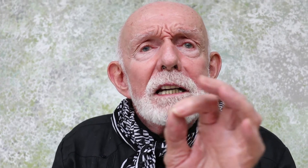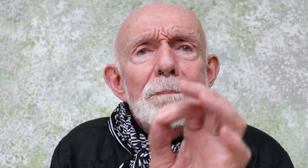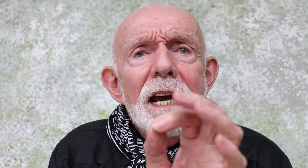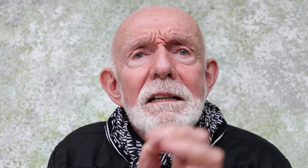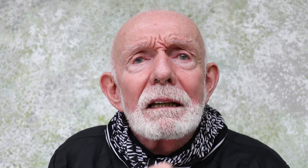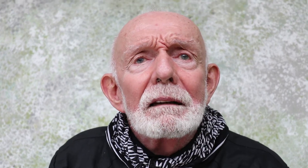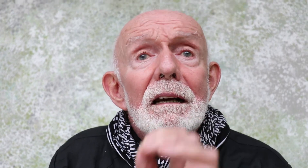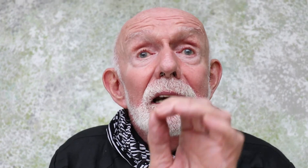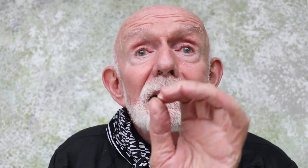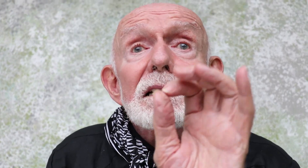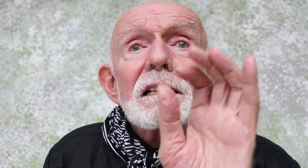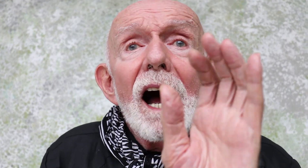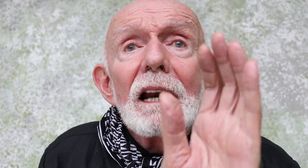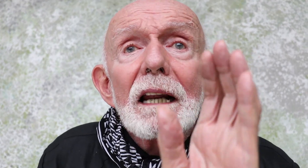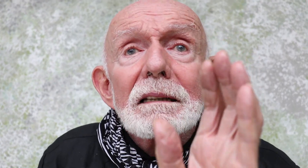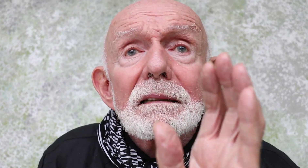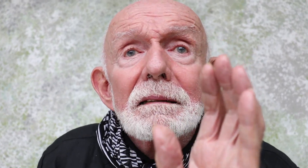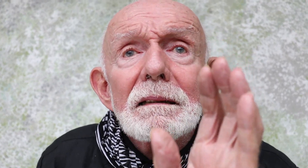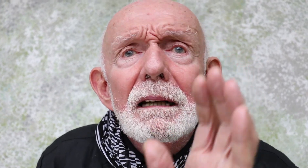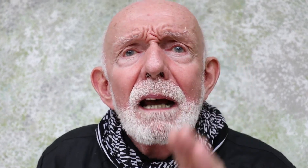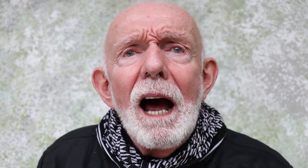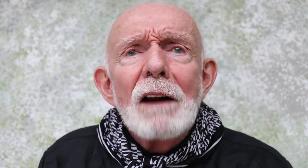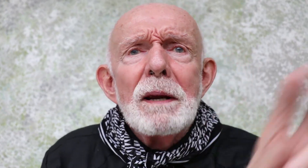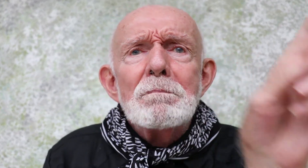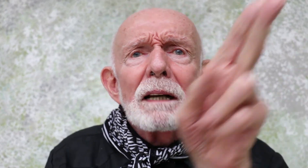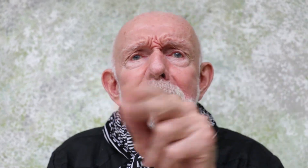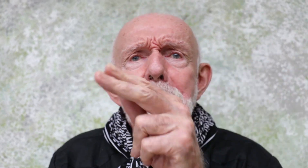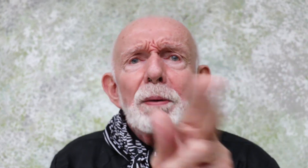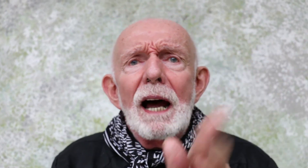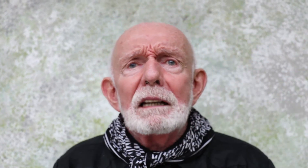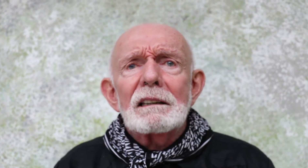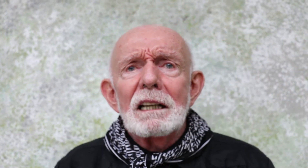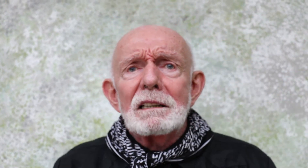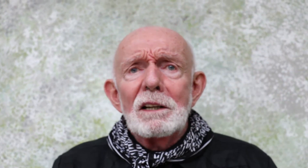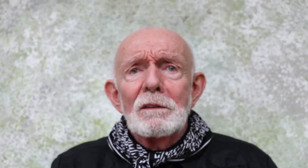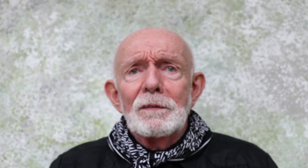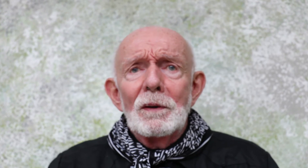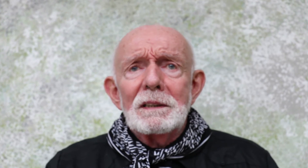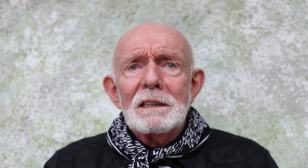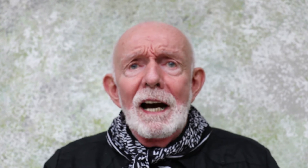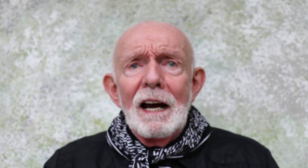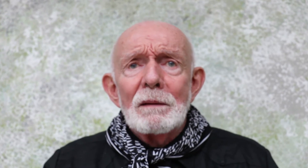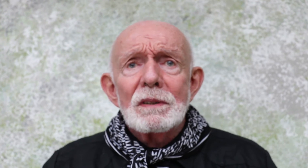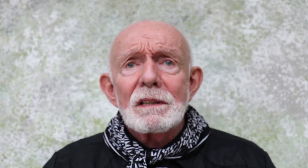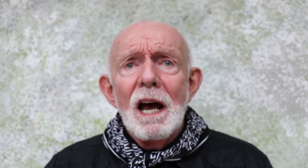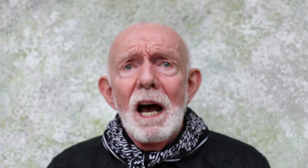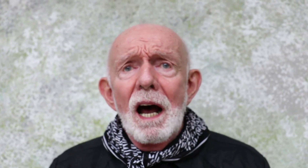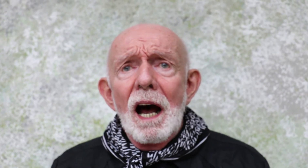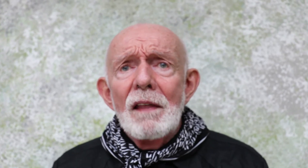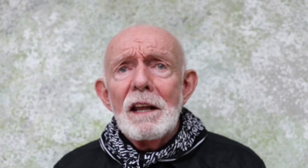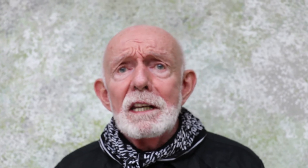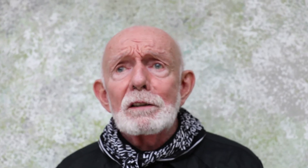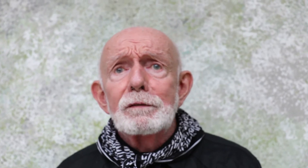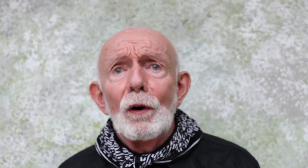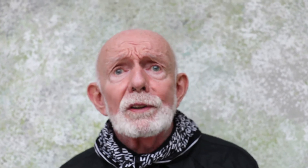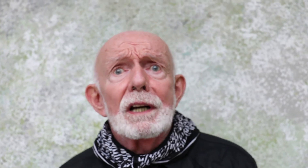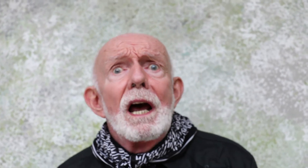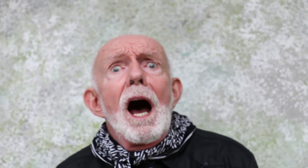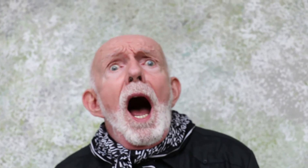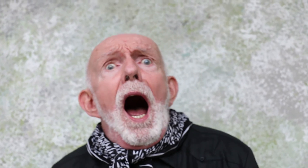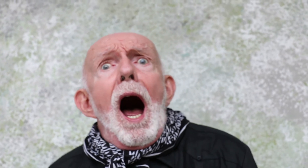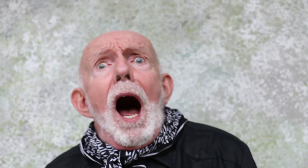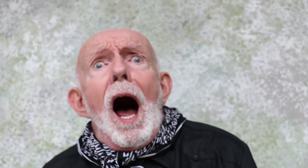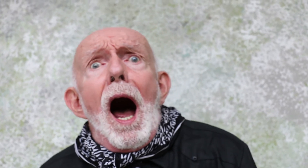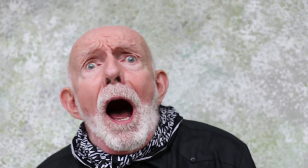and being a painting, it is silent. And we multiply it 30 or 40 times. And there are these